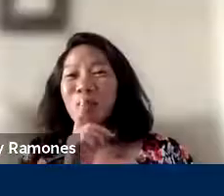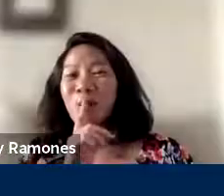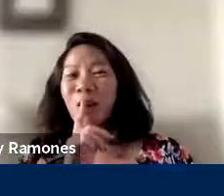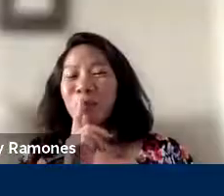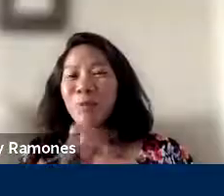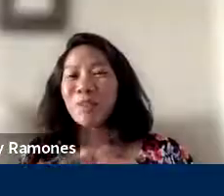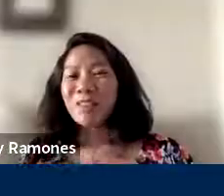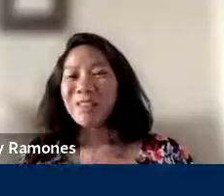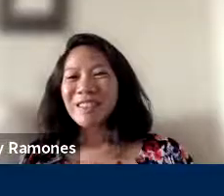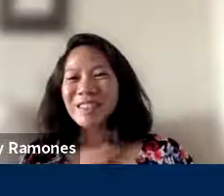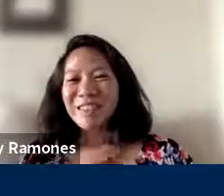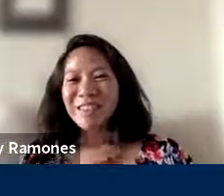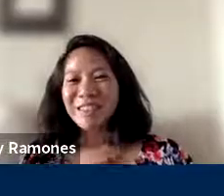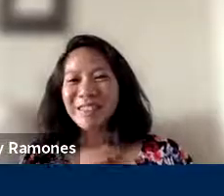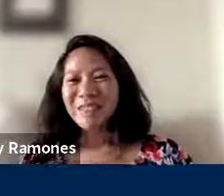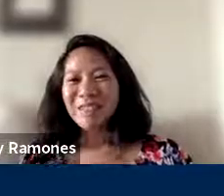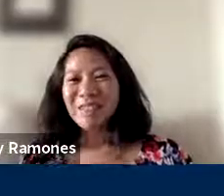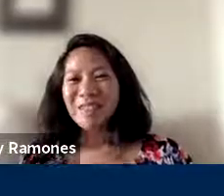Oh, you are on mute.